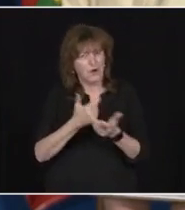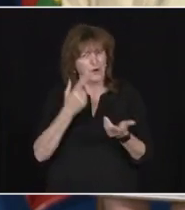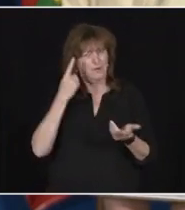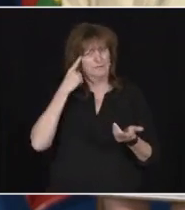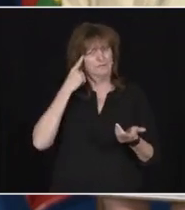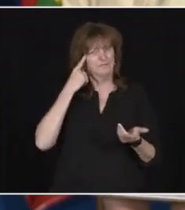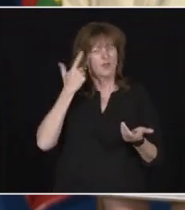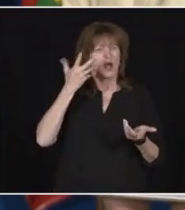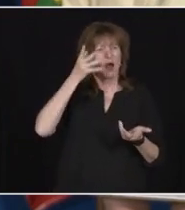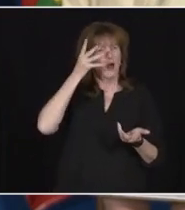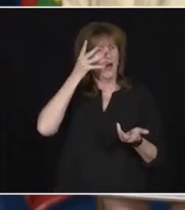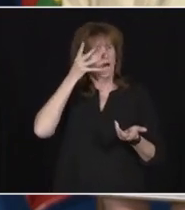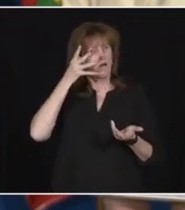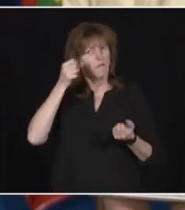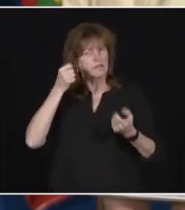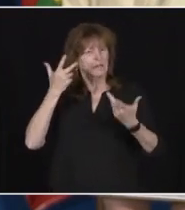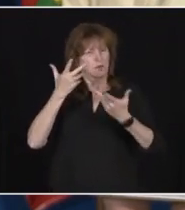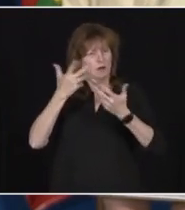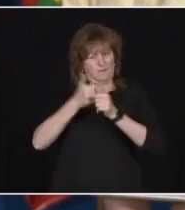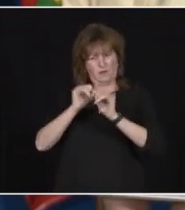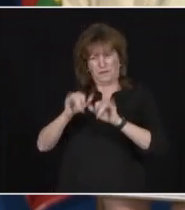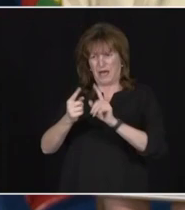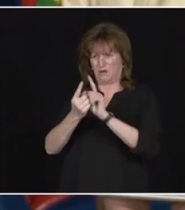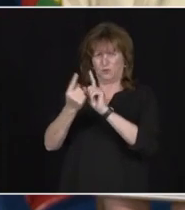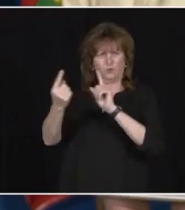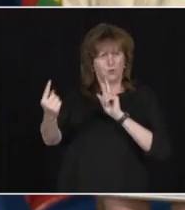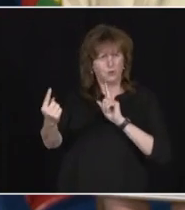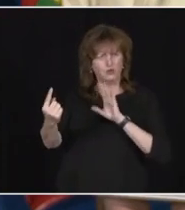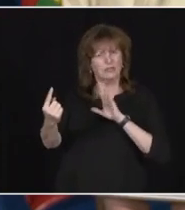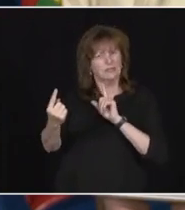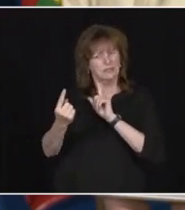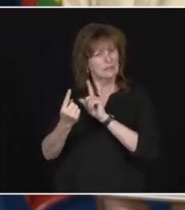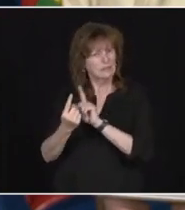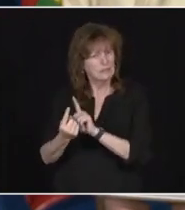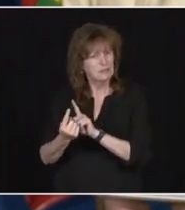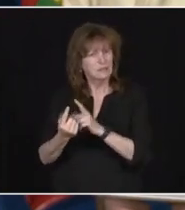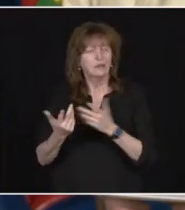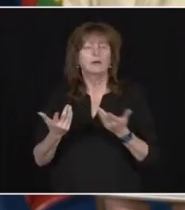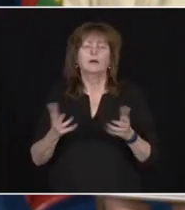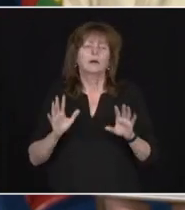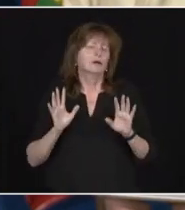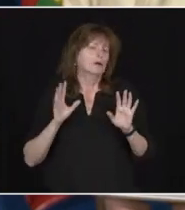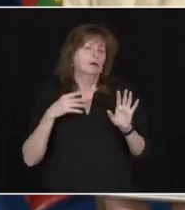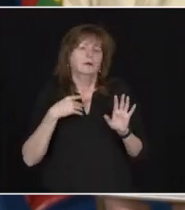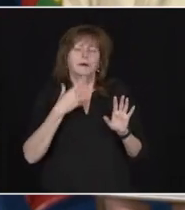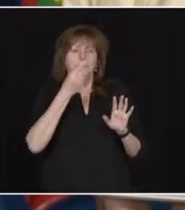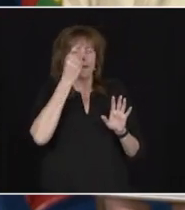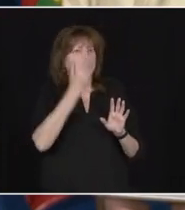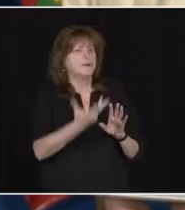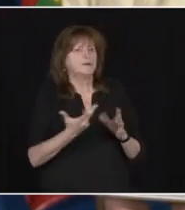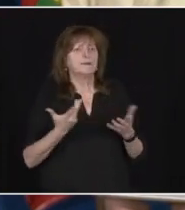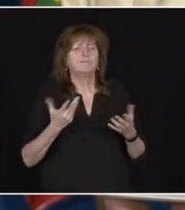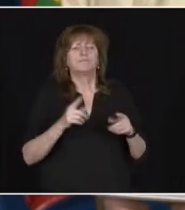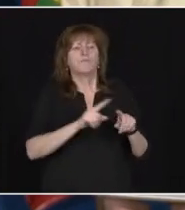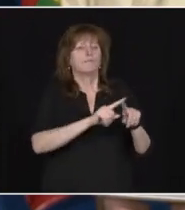they keep their distance. And there's what I hear constantly, Travis, from all the health